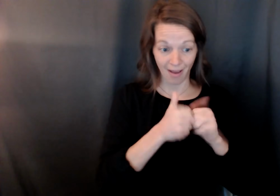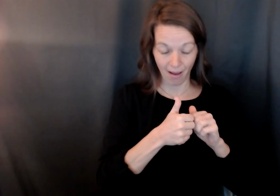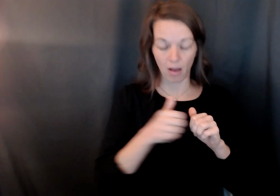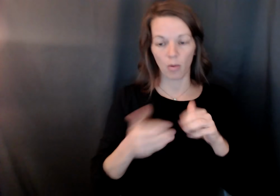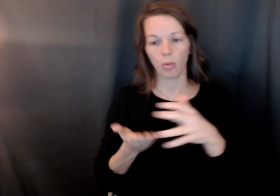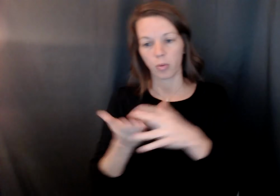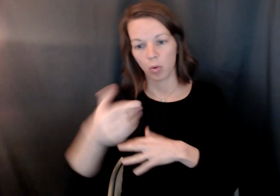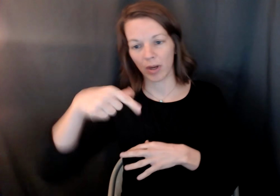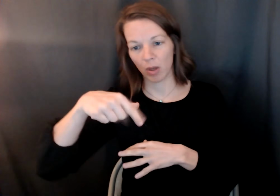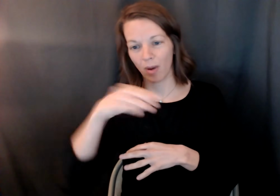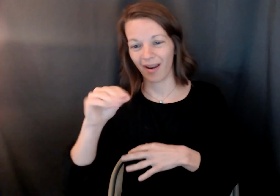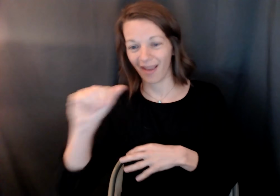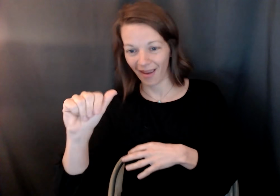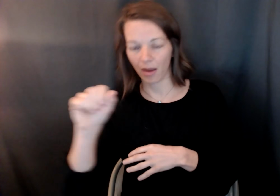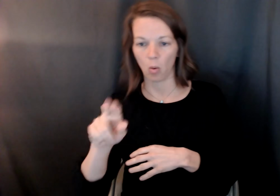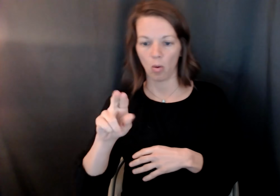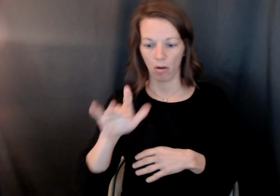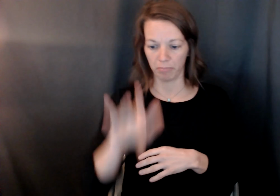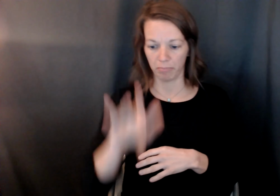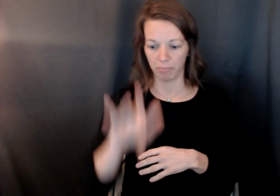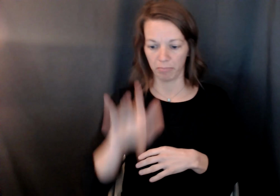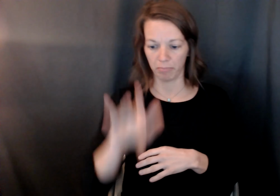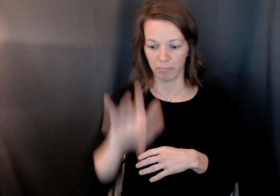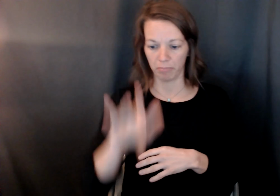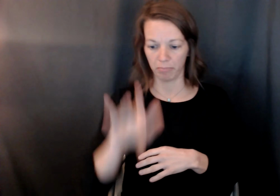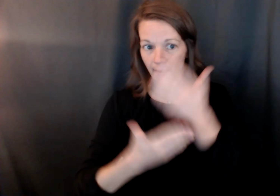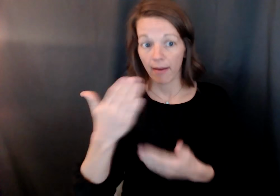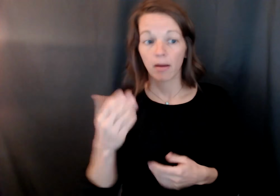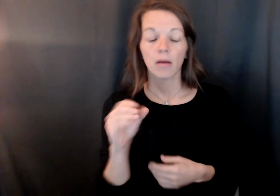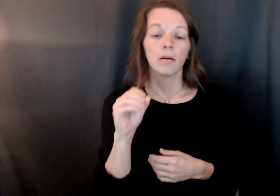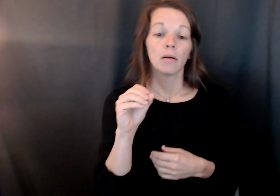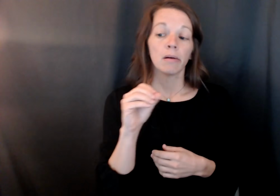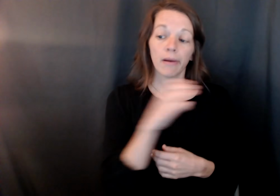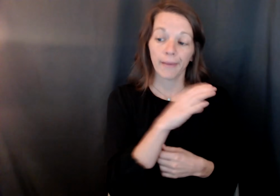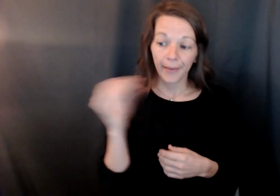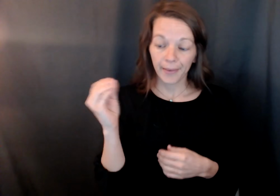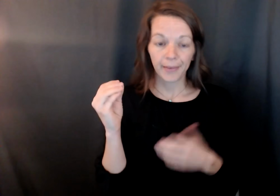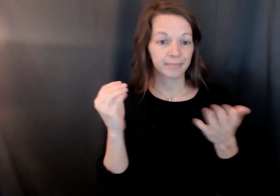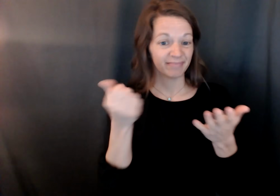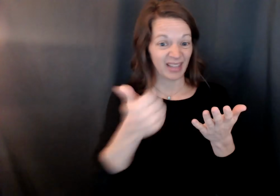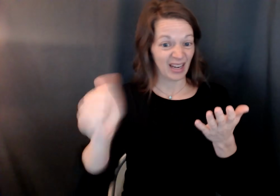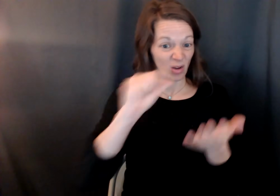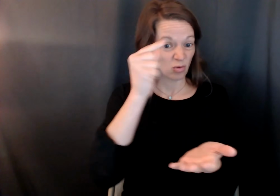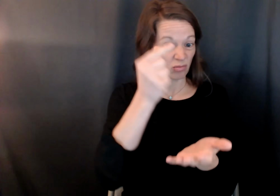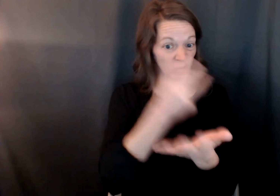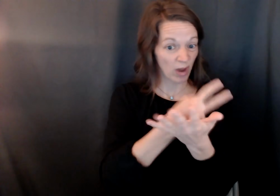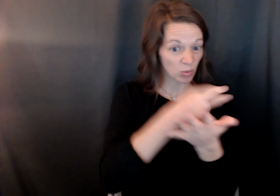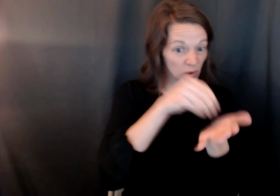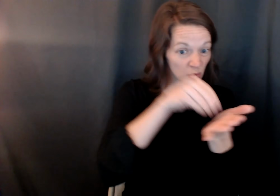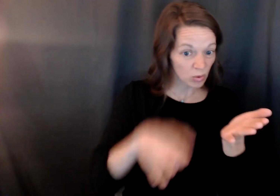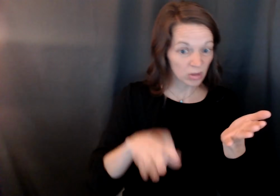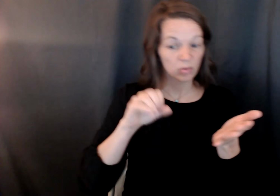raise your hand and I will call on you. I'd also like to encourage any graduate students or junior